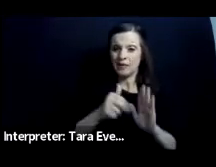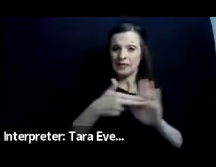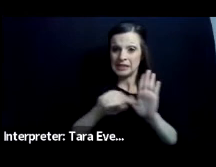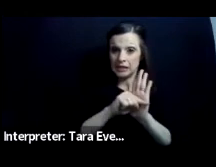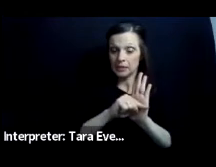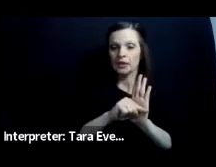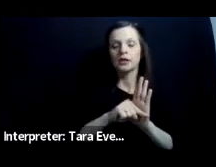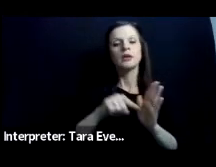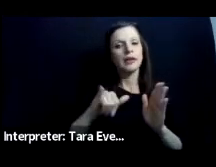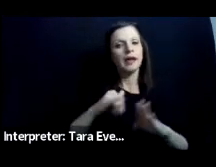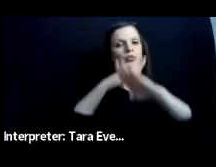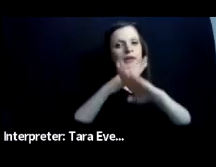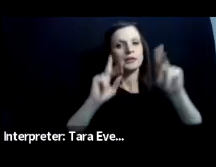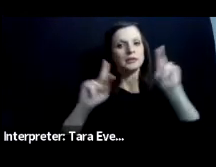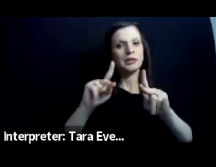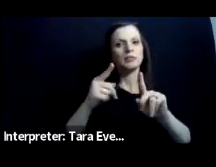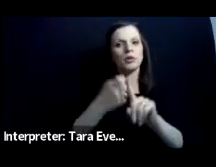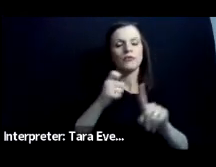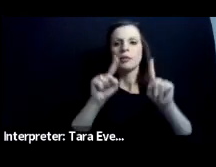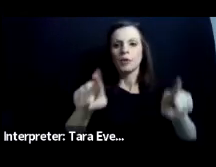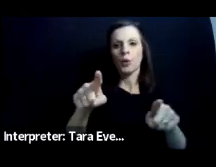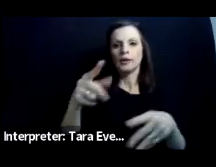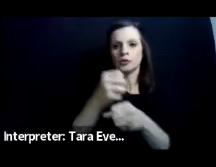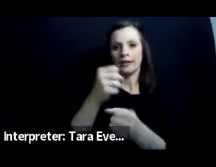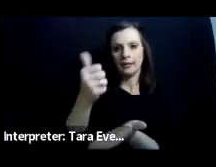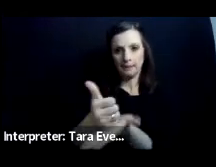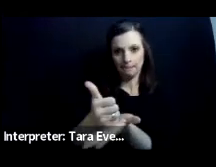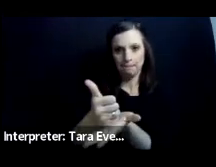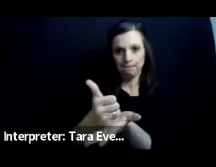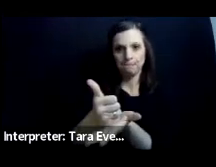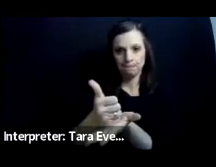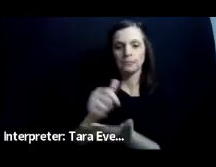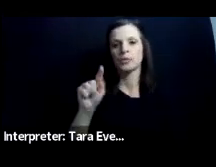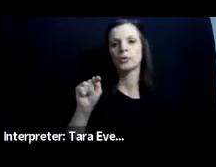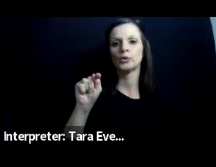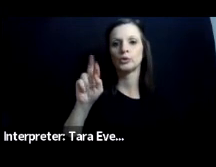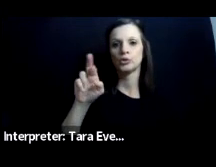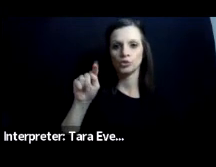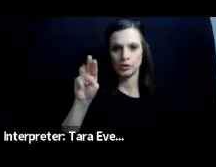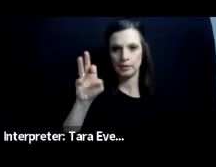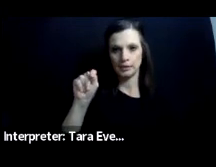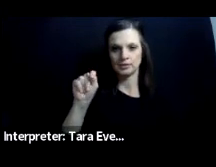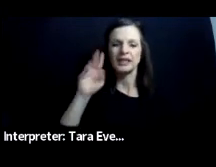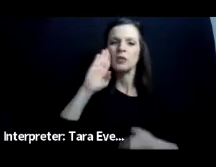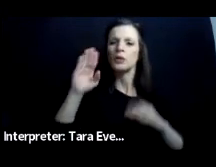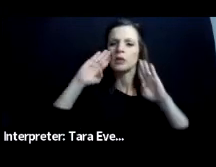people from accessing treatment or for getting help. And we'll look at some other things in a minute.